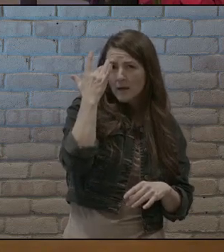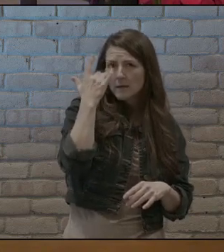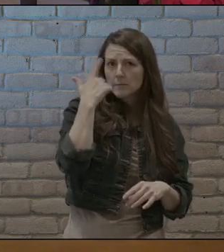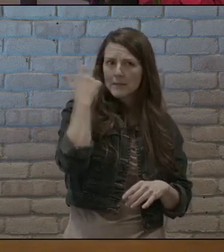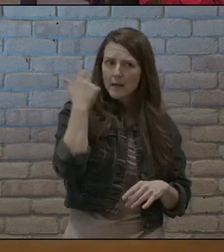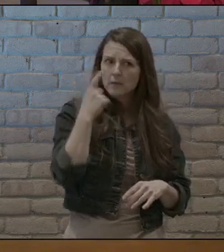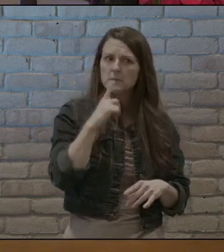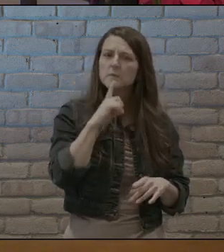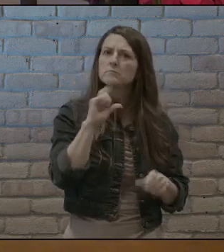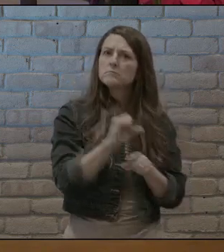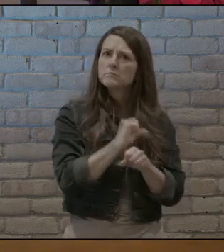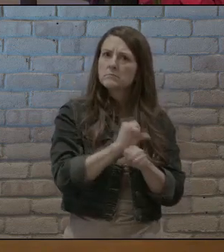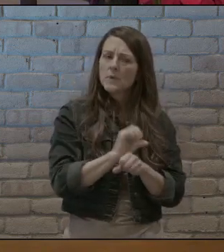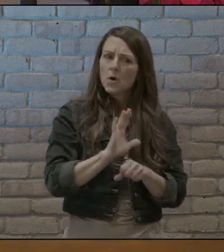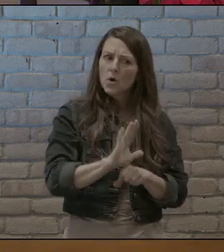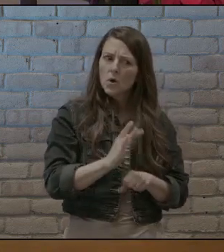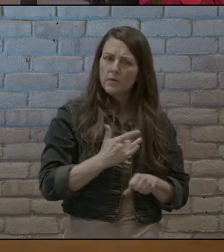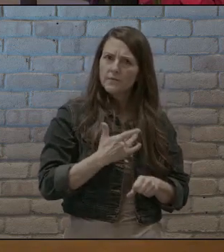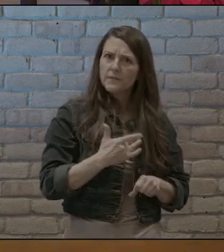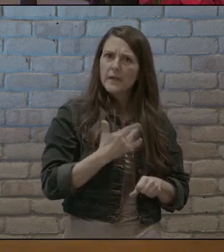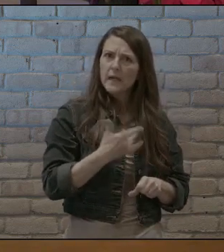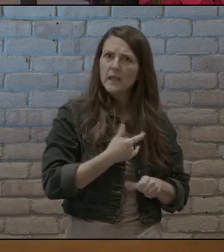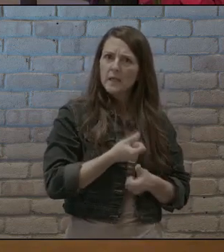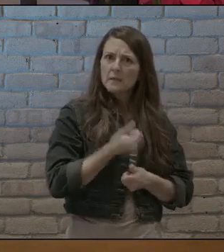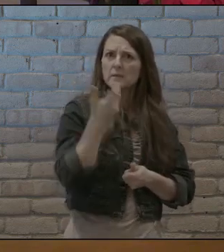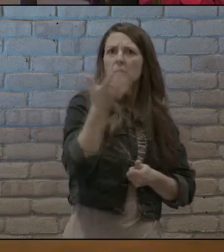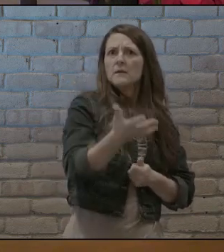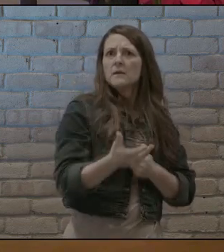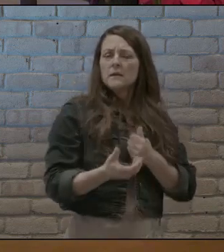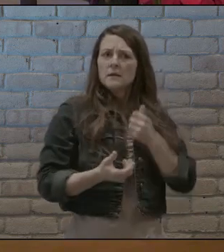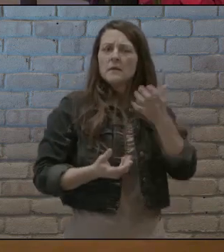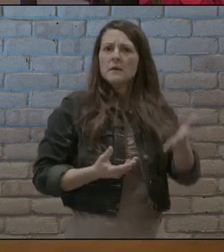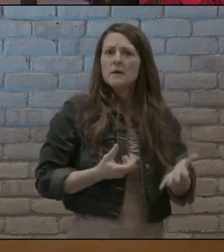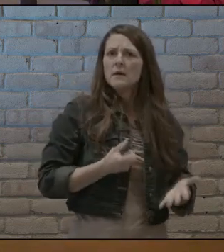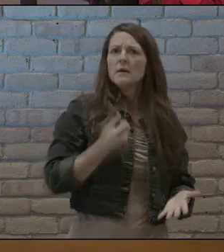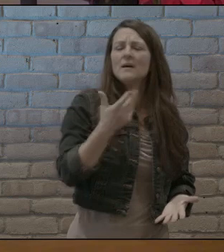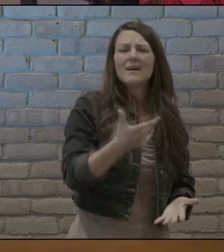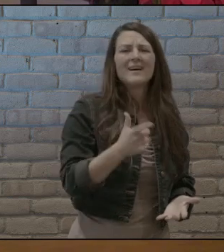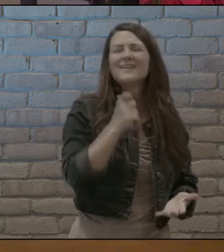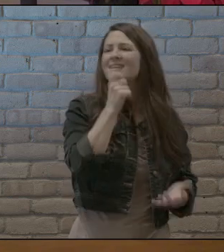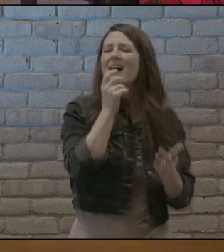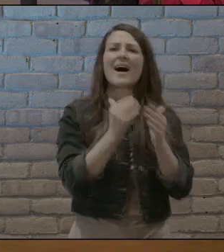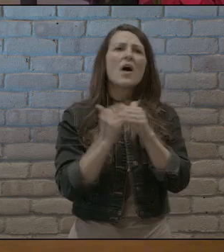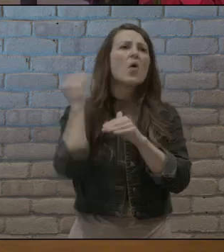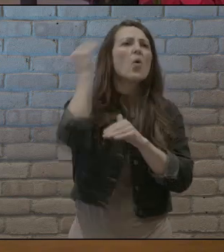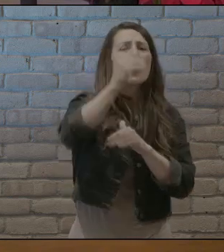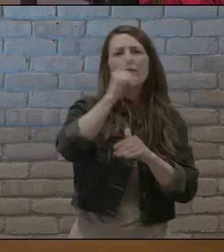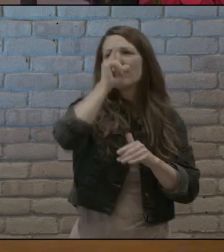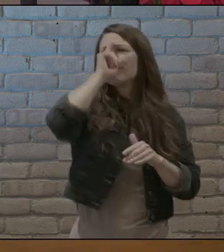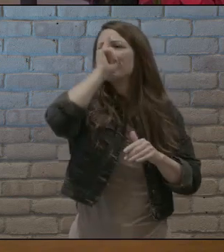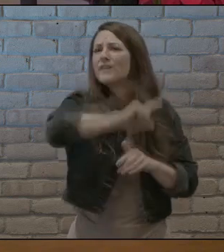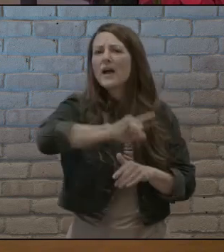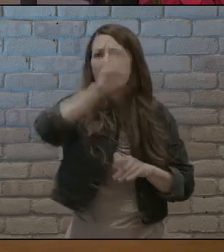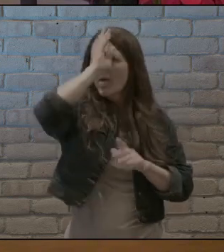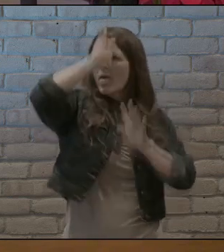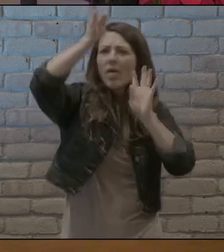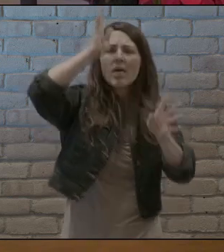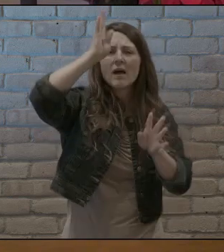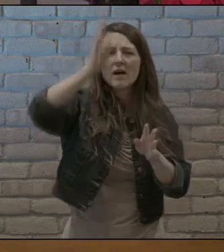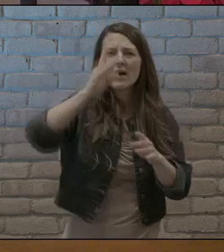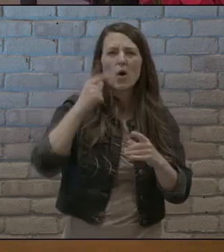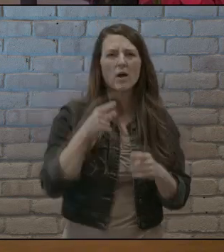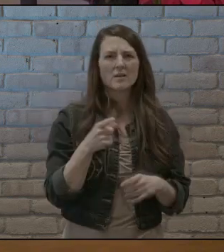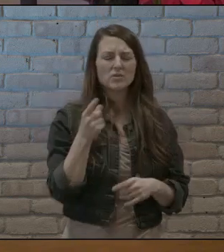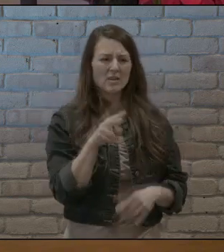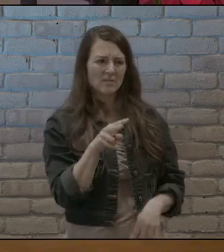real. It's authentic. You know, it's not over-enthusiastic guy. It's not somebody you roll